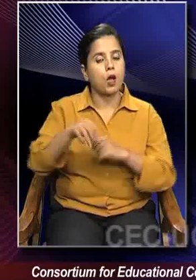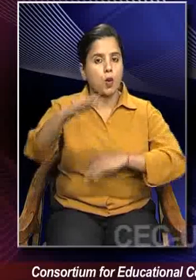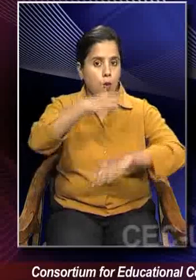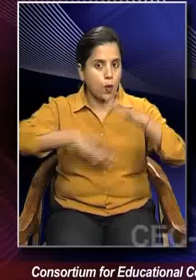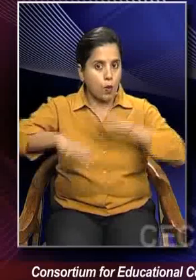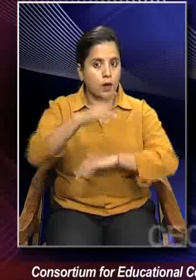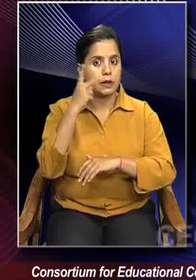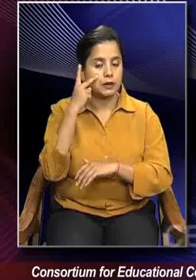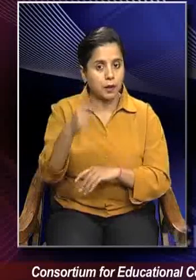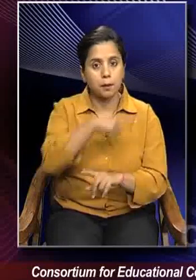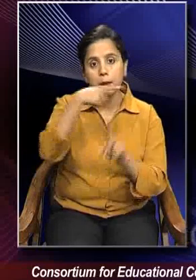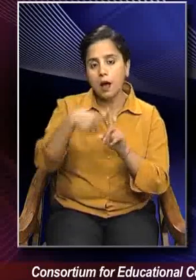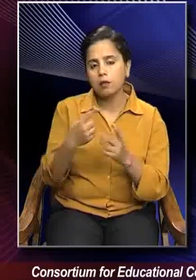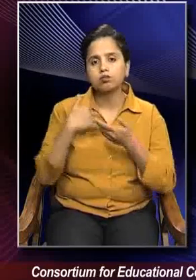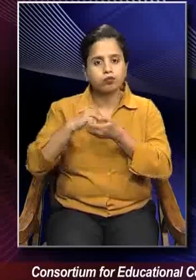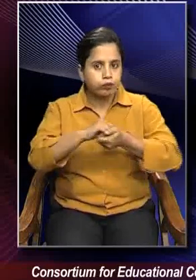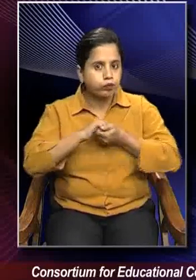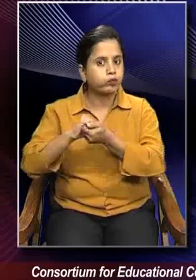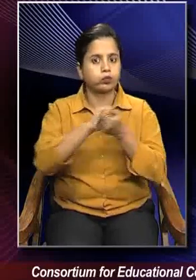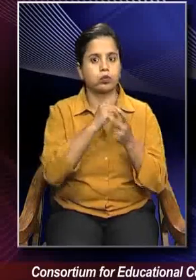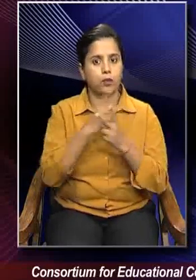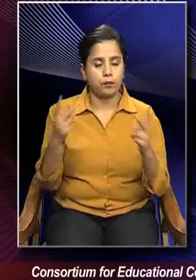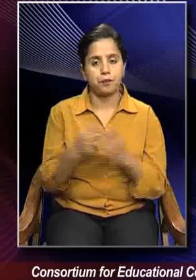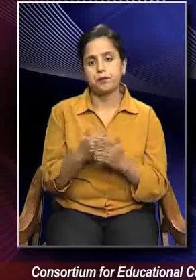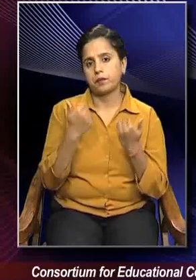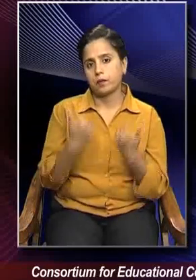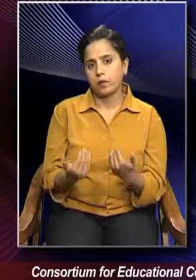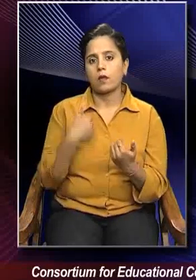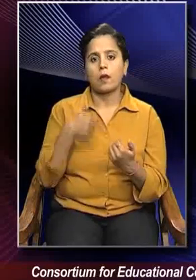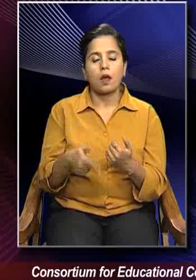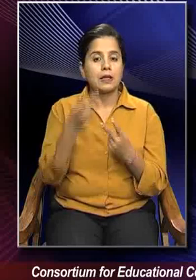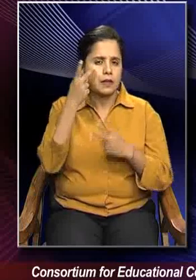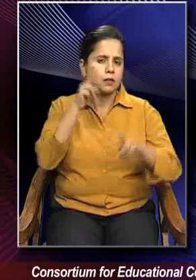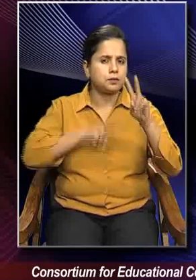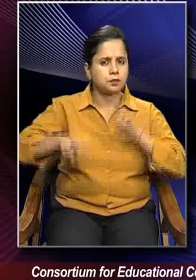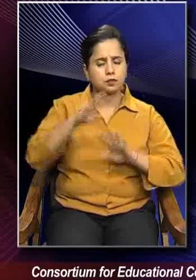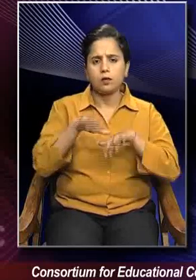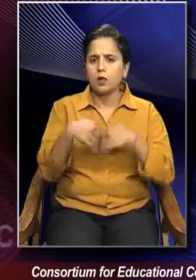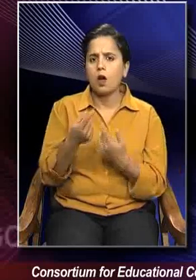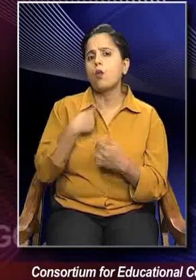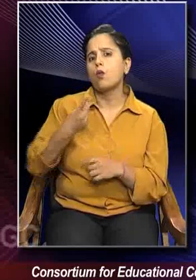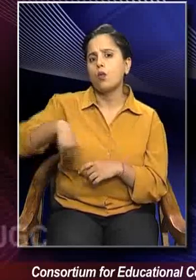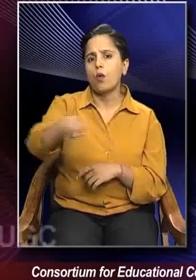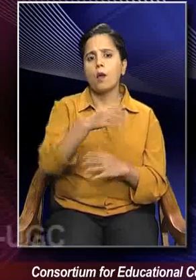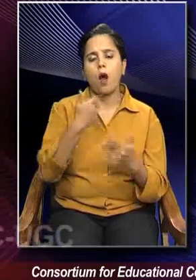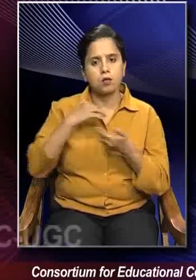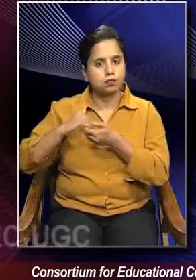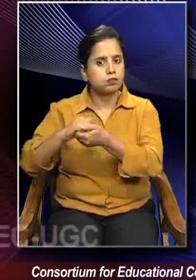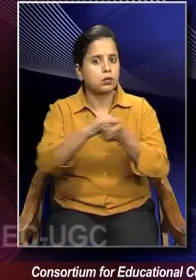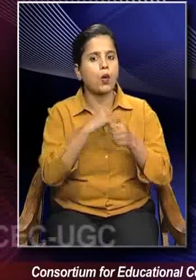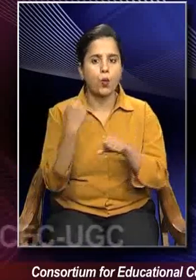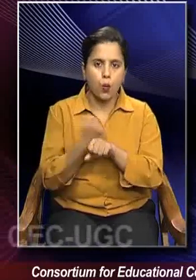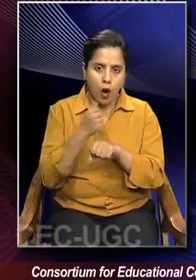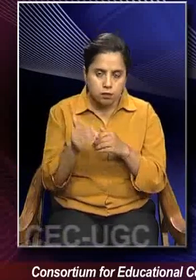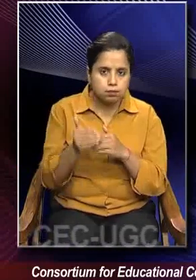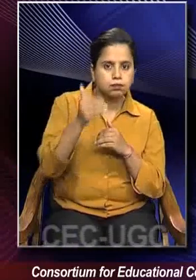organizations and collaborations. Let us now explore how we can collectively work